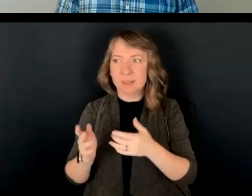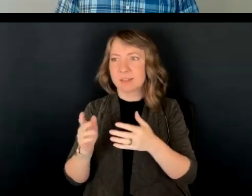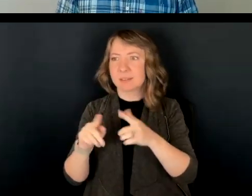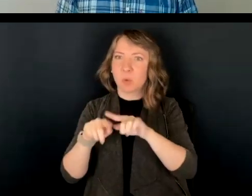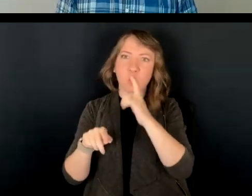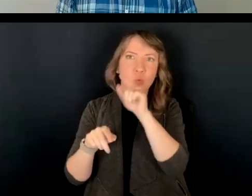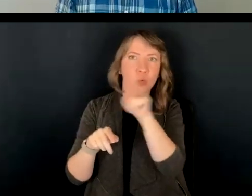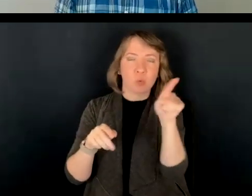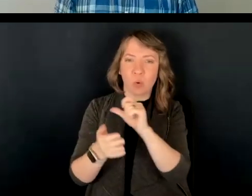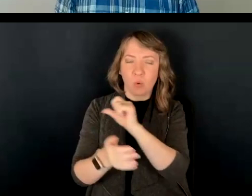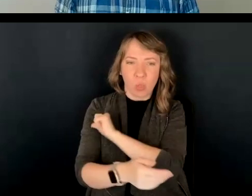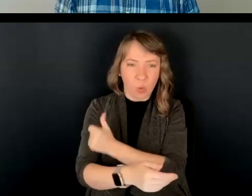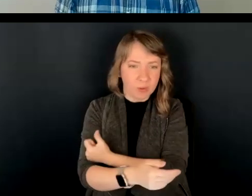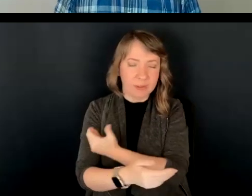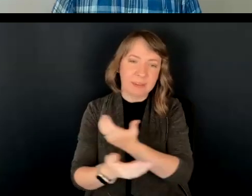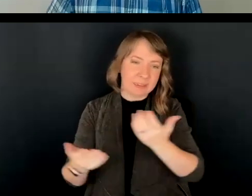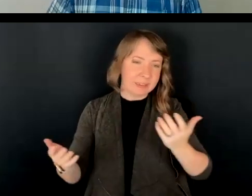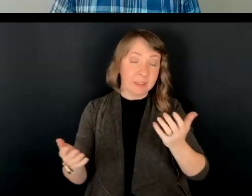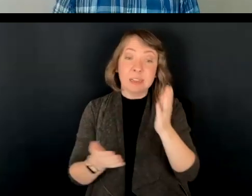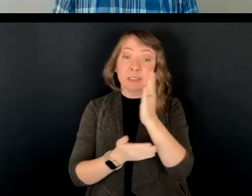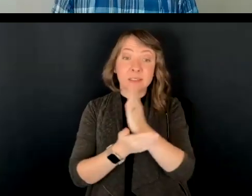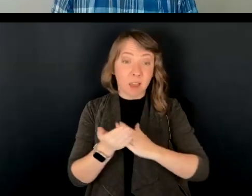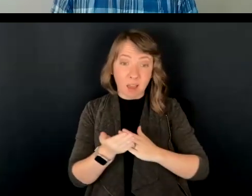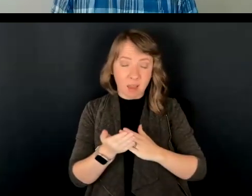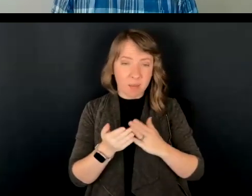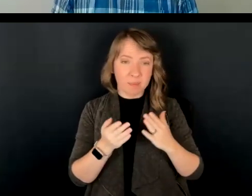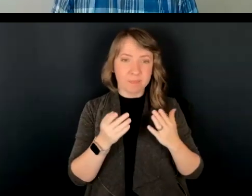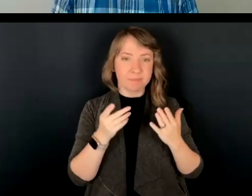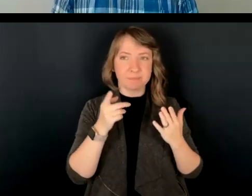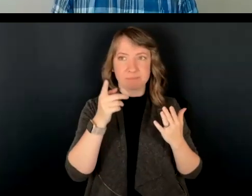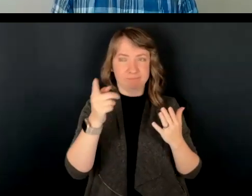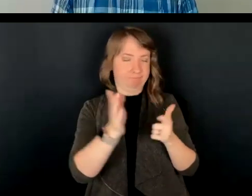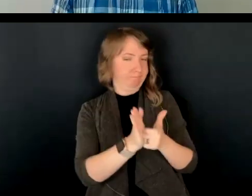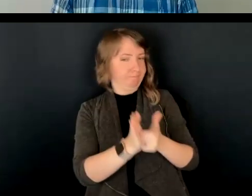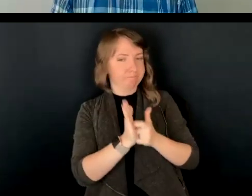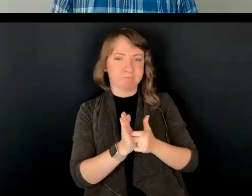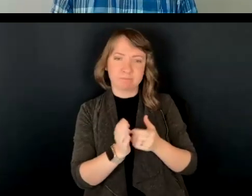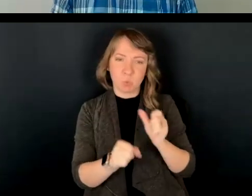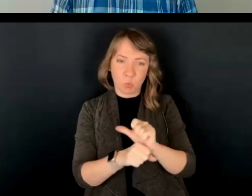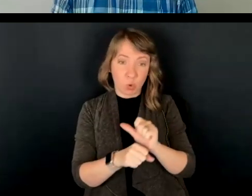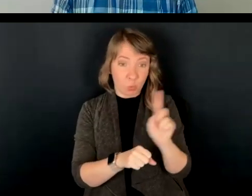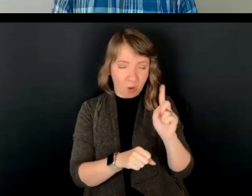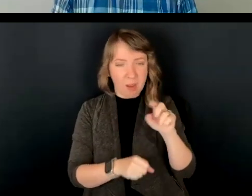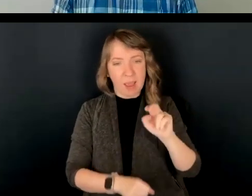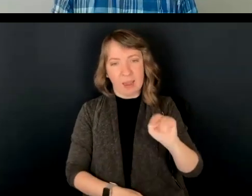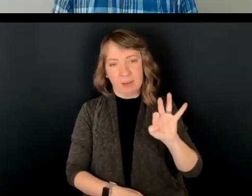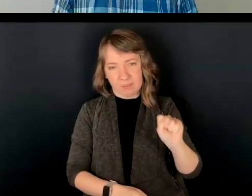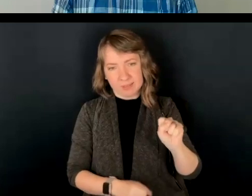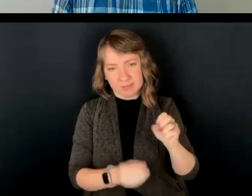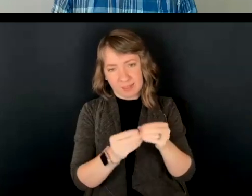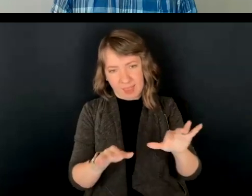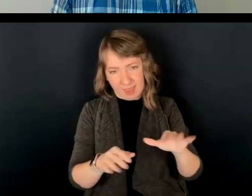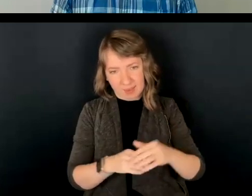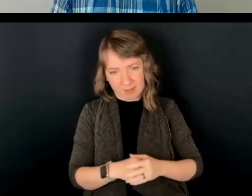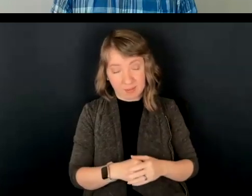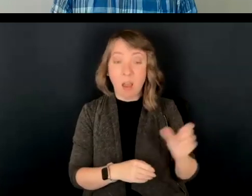some authorities that the work can only happen on NFS lands. There are other authorities that allow people to cross the boundary and